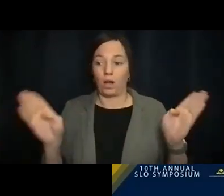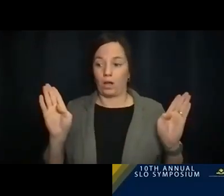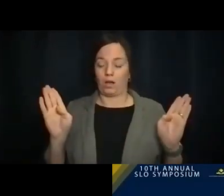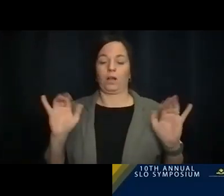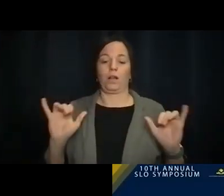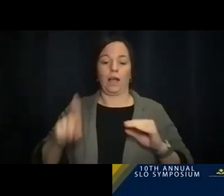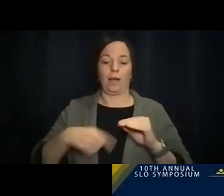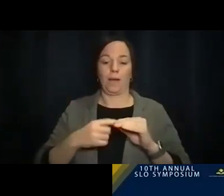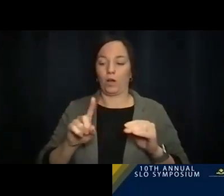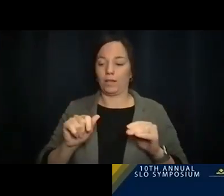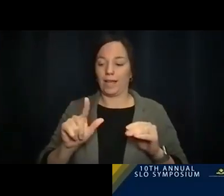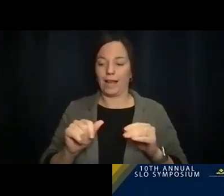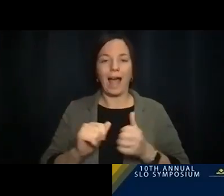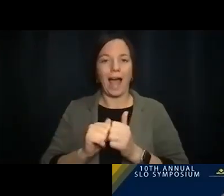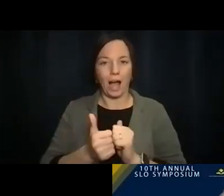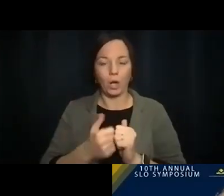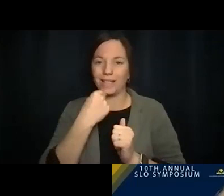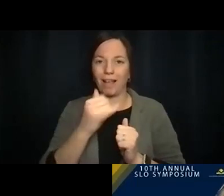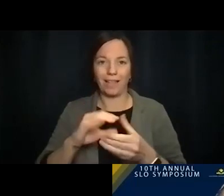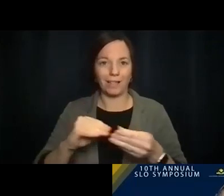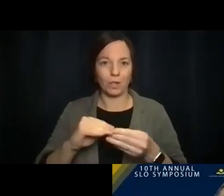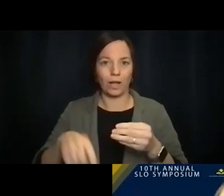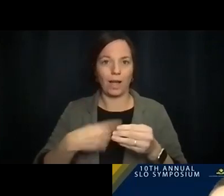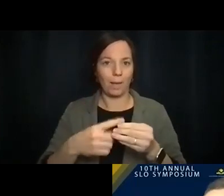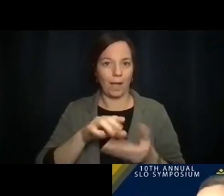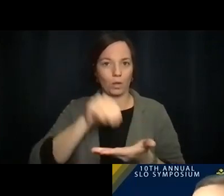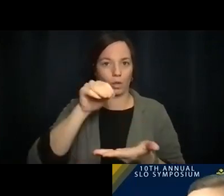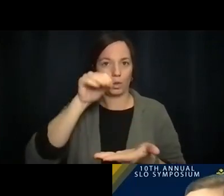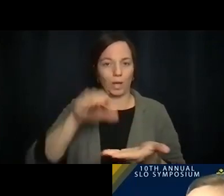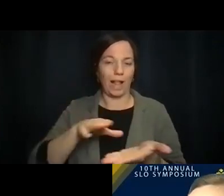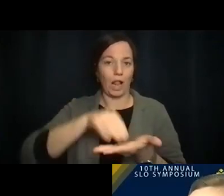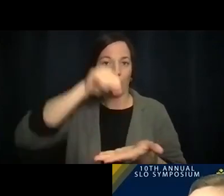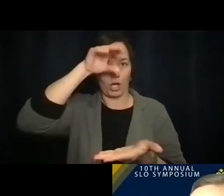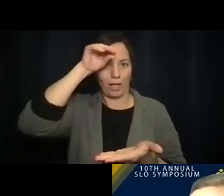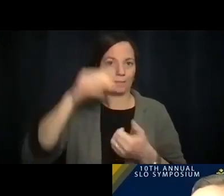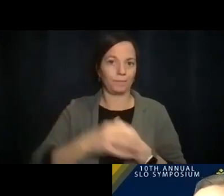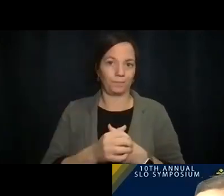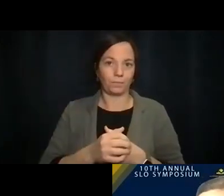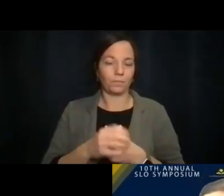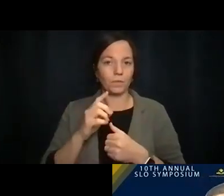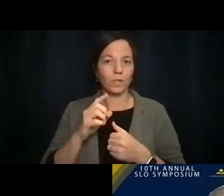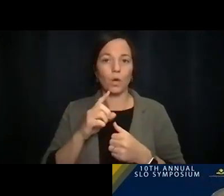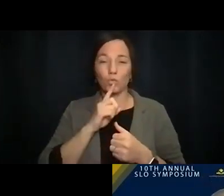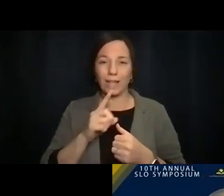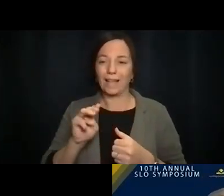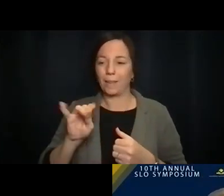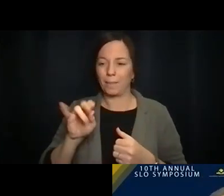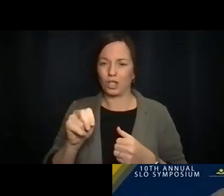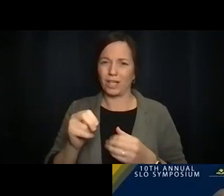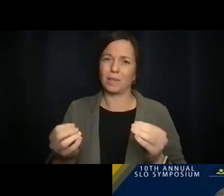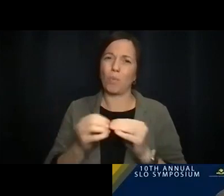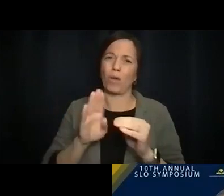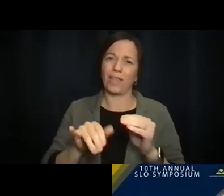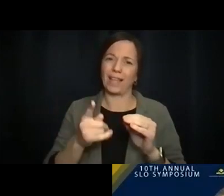are we telling that story of student learning? And I think I just wanted to plug in that thing about mission. It's beyond a statement.